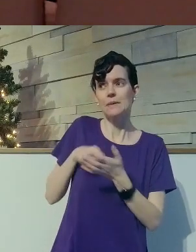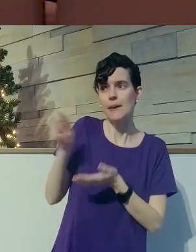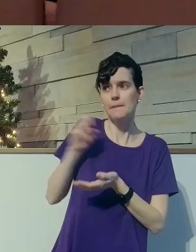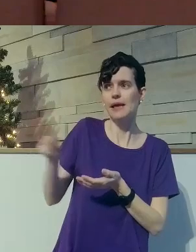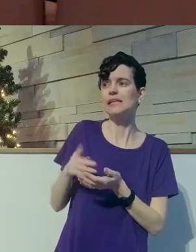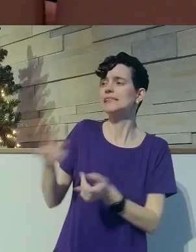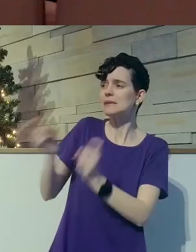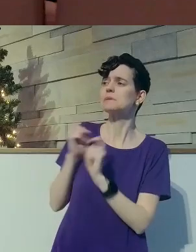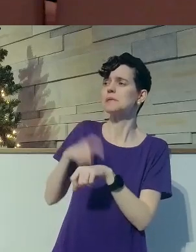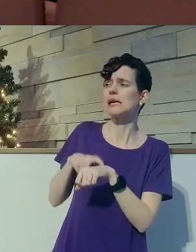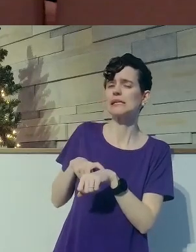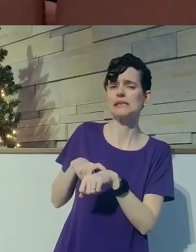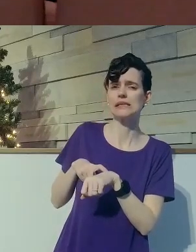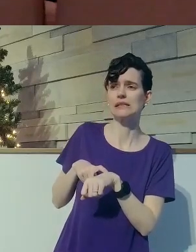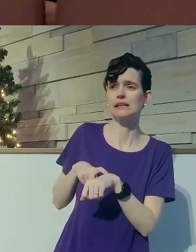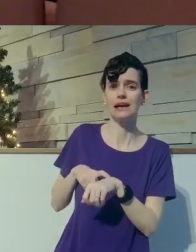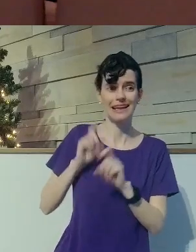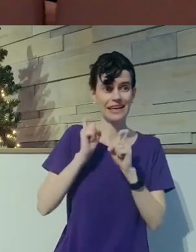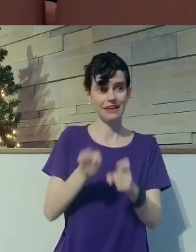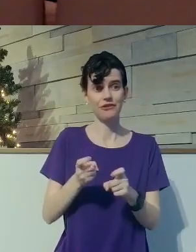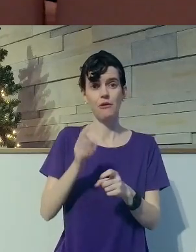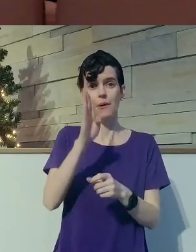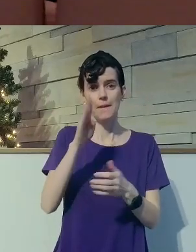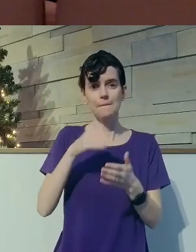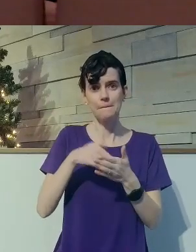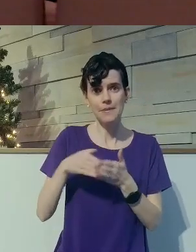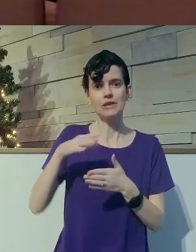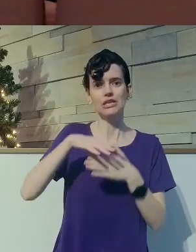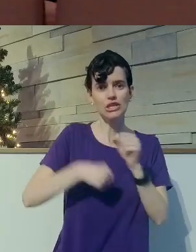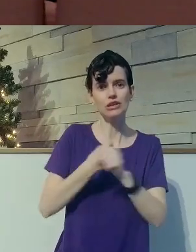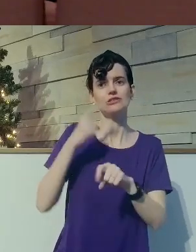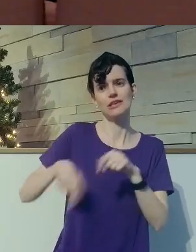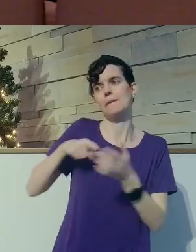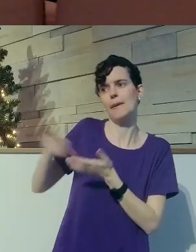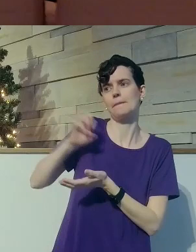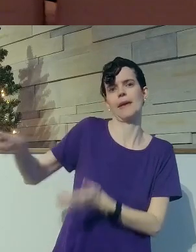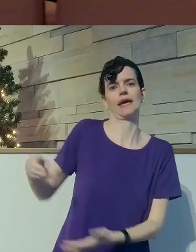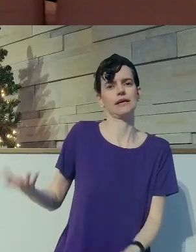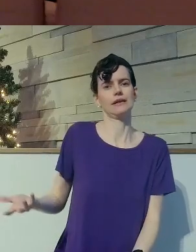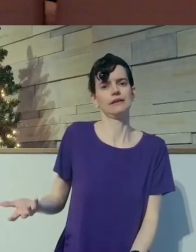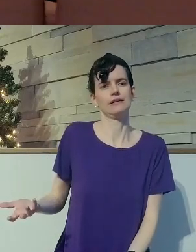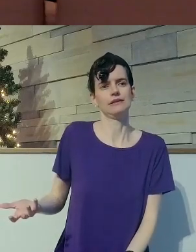give me time," he begged. "I can give you 1 million years and you won't be able to pay it back."